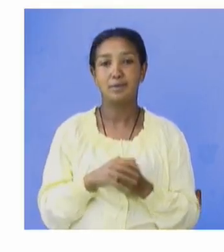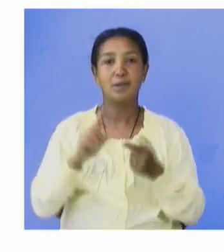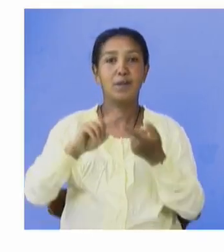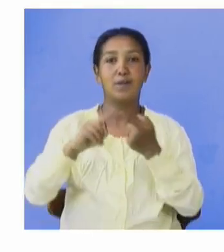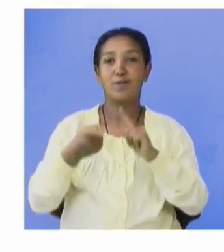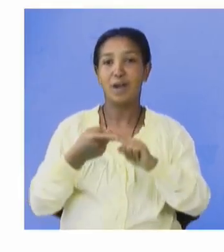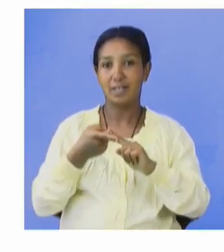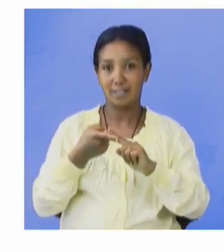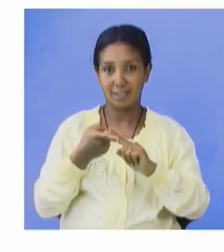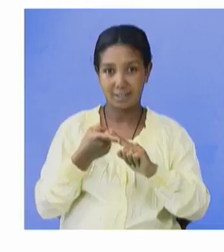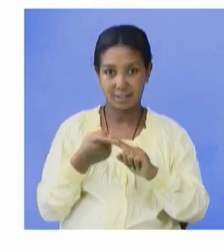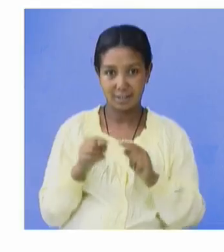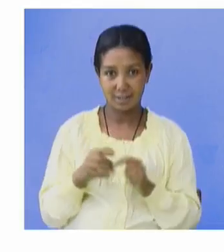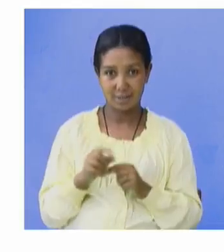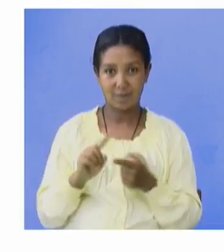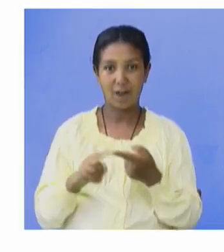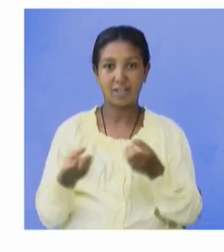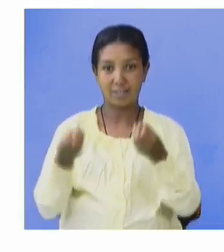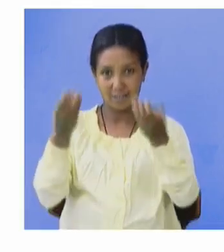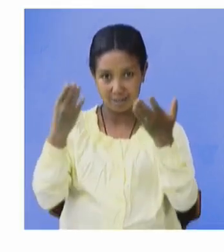friends.